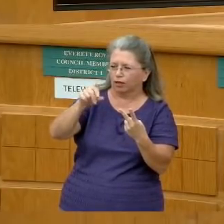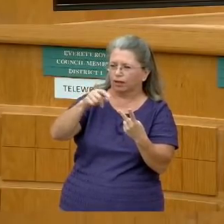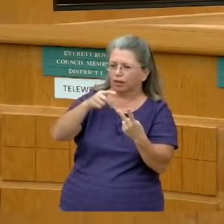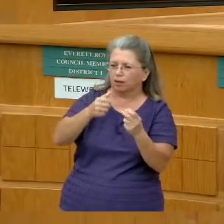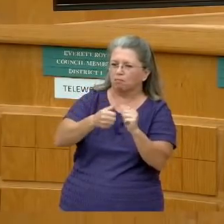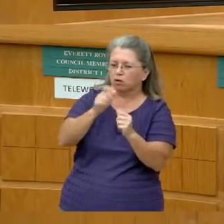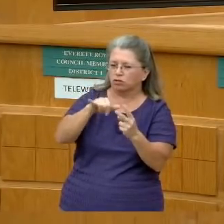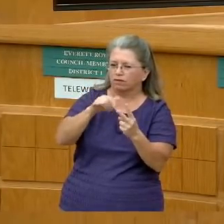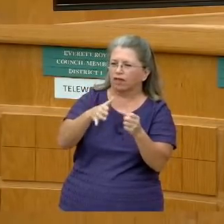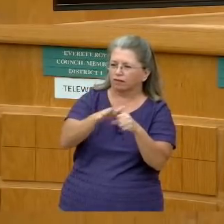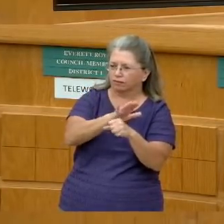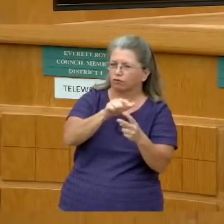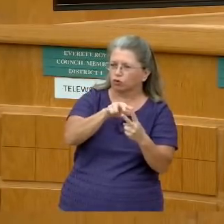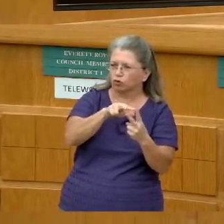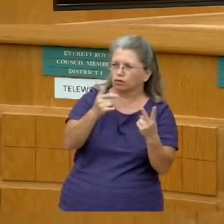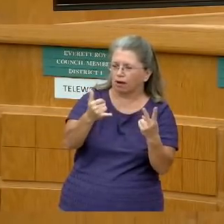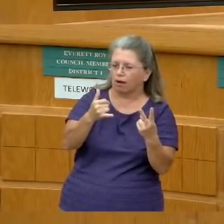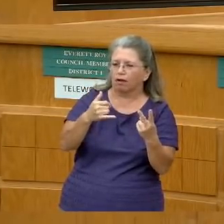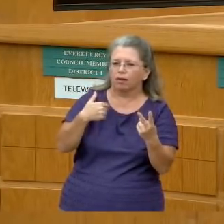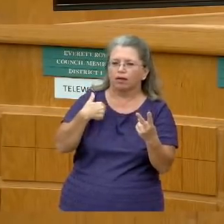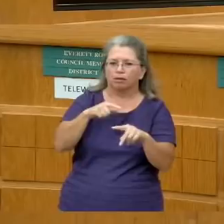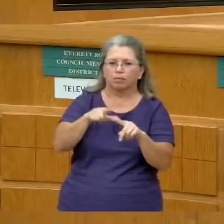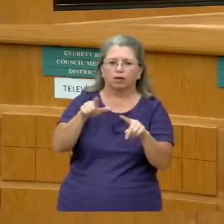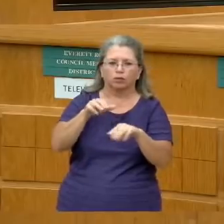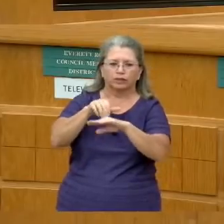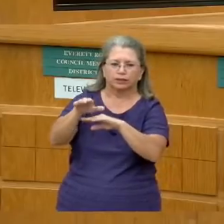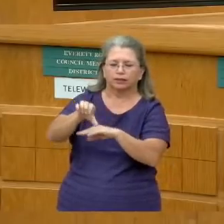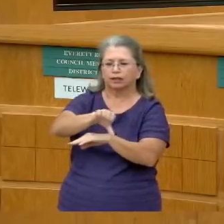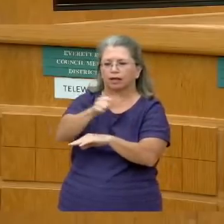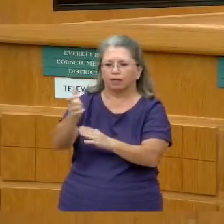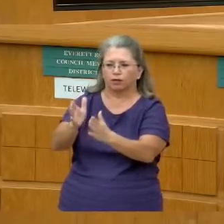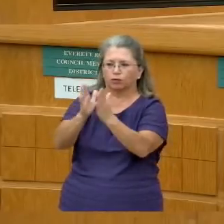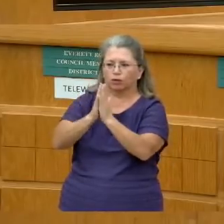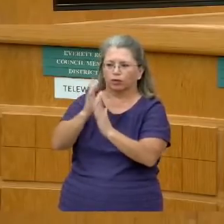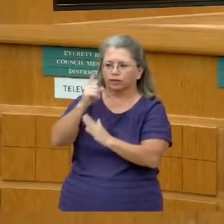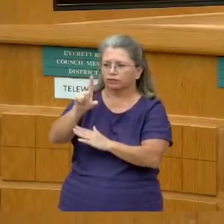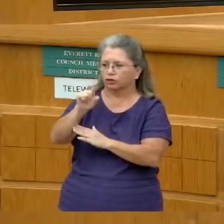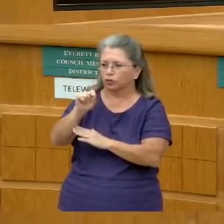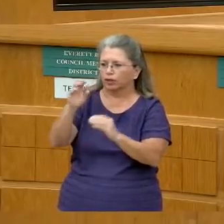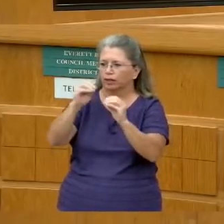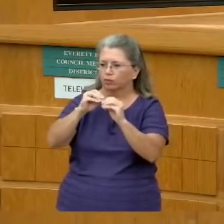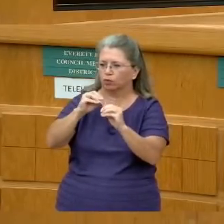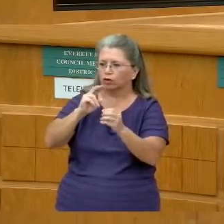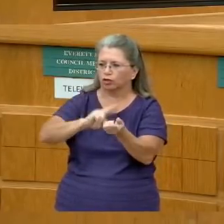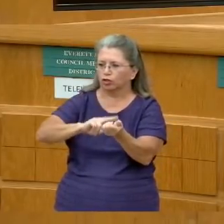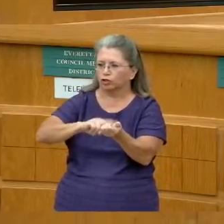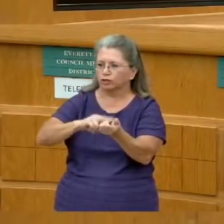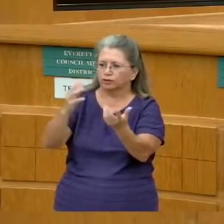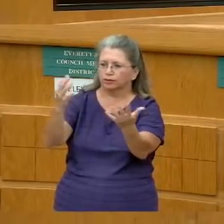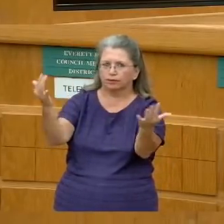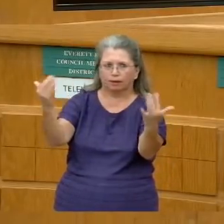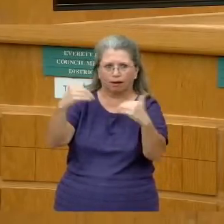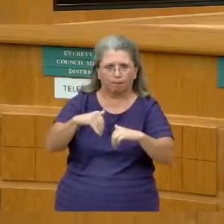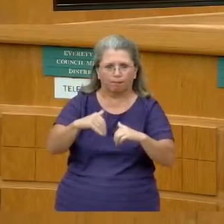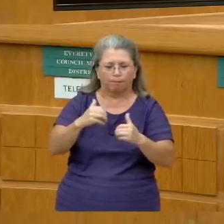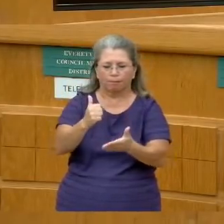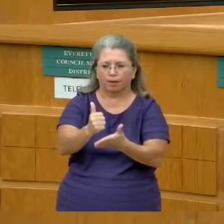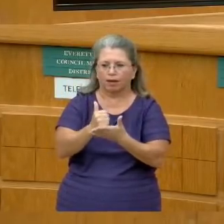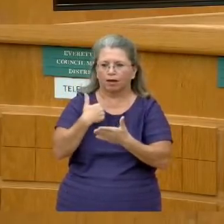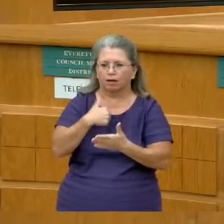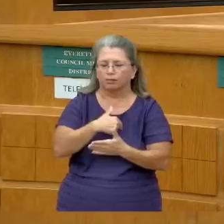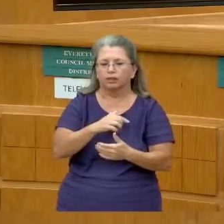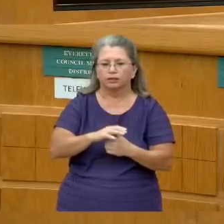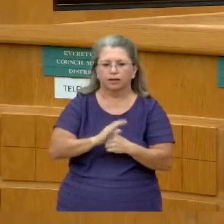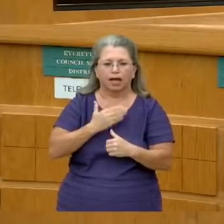new request out. The hospitals, as you can imagine, are at capacity, and the staff's working